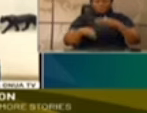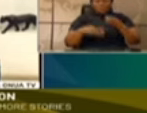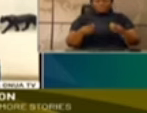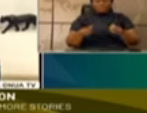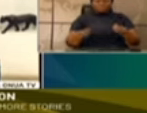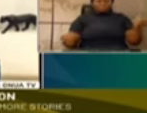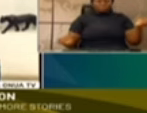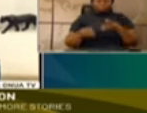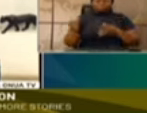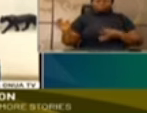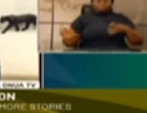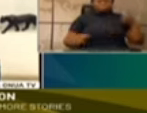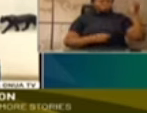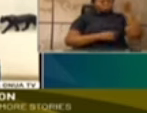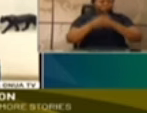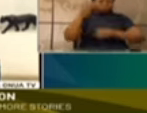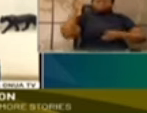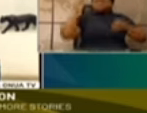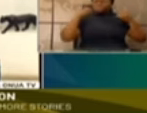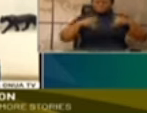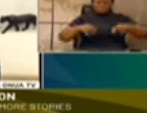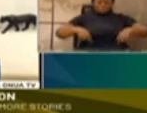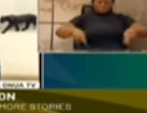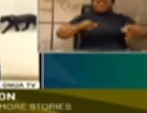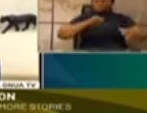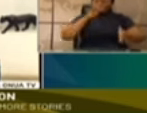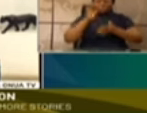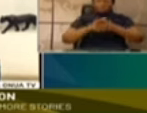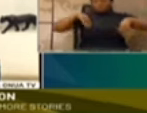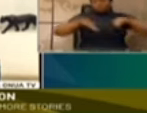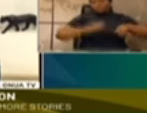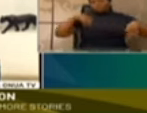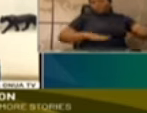I was told to talk about roads, so I'll talk about roads.